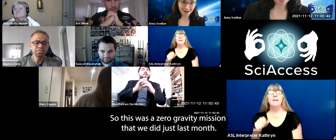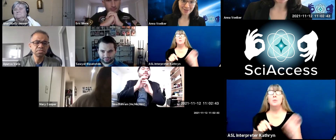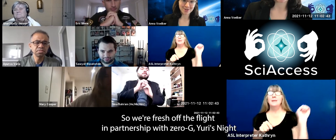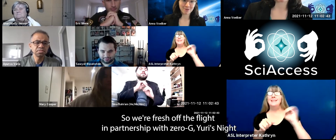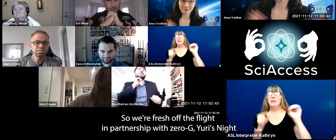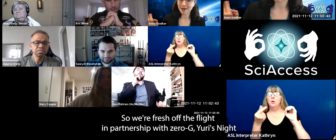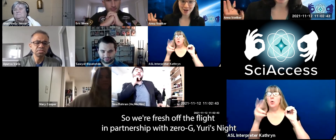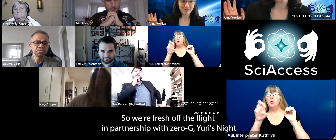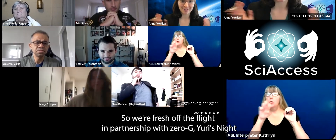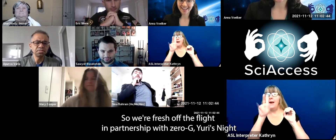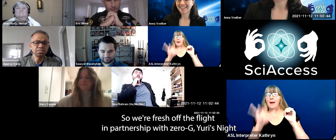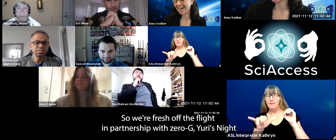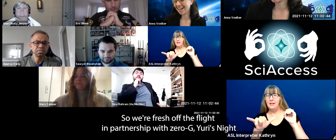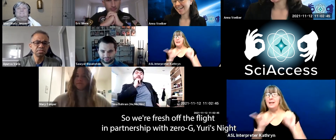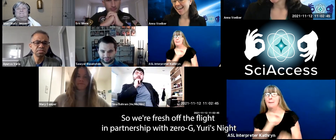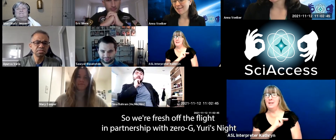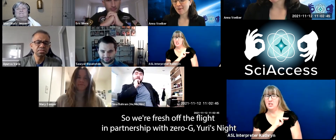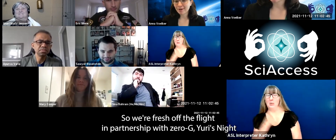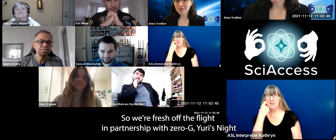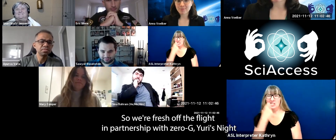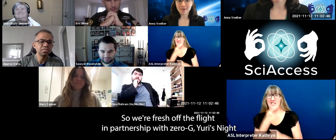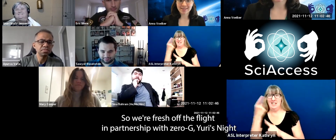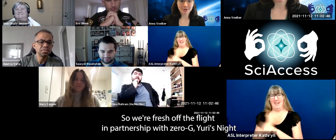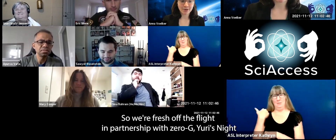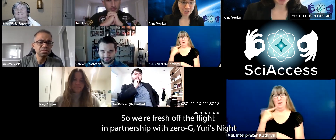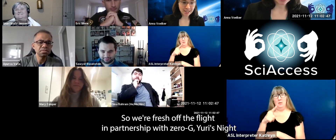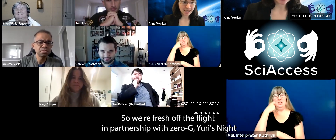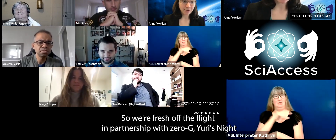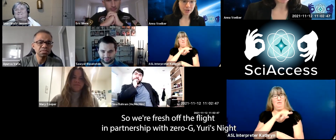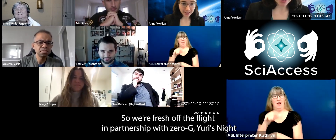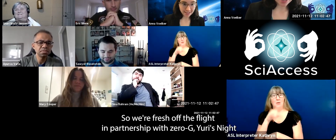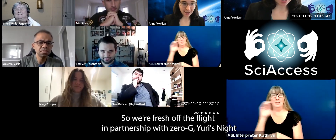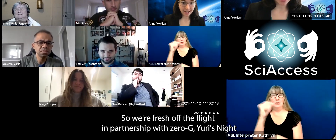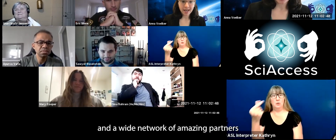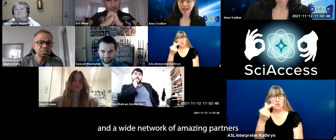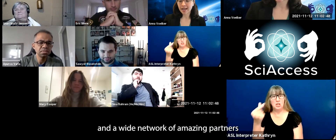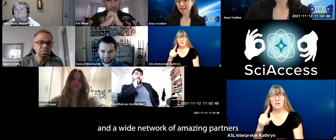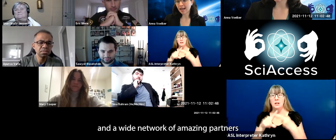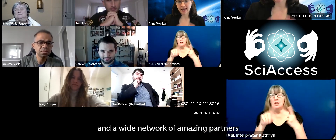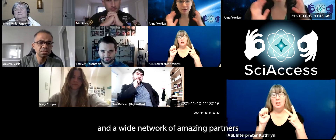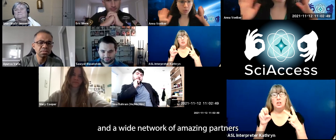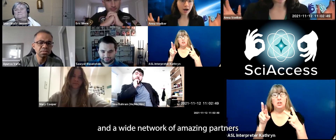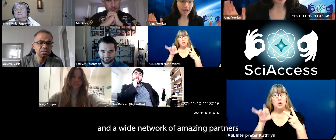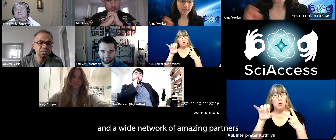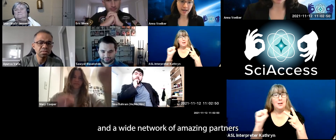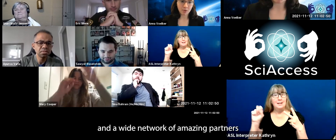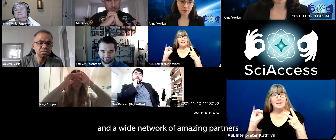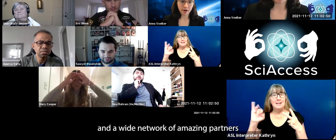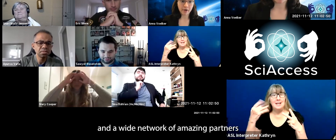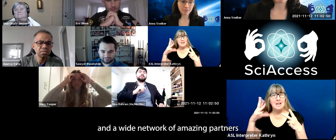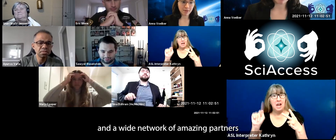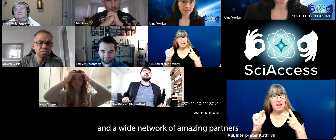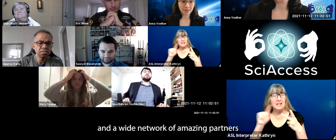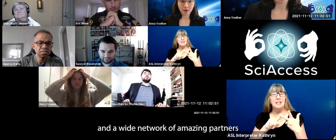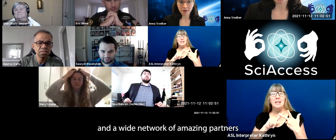last month. So we're fresh off the flight in partnership with Zero G, Yuri's Night, and a wide network